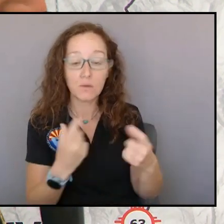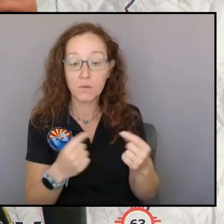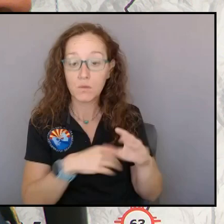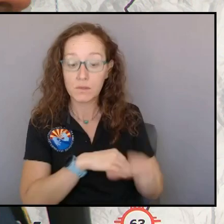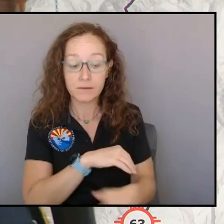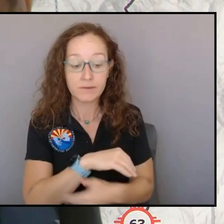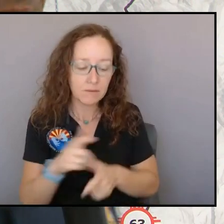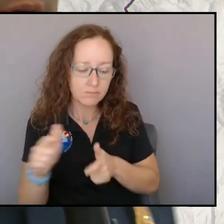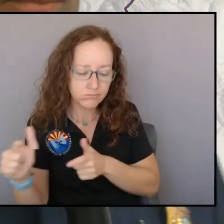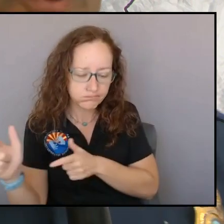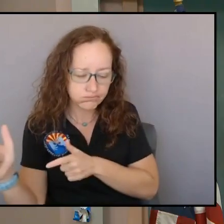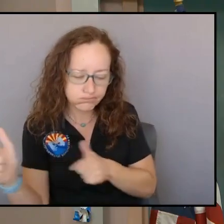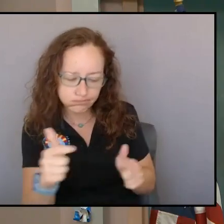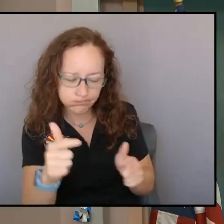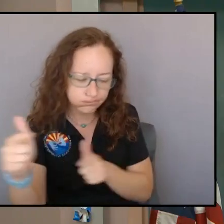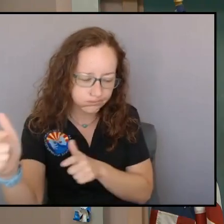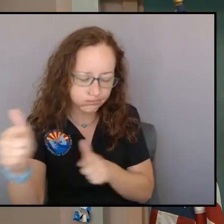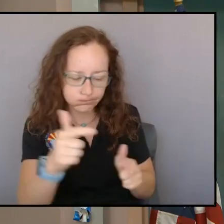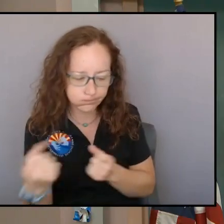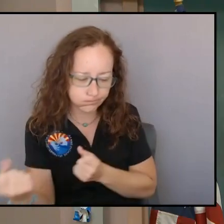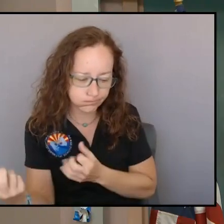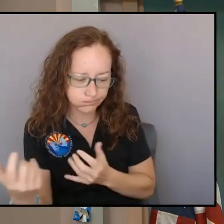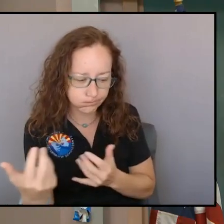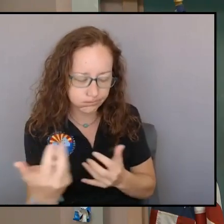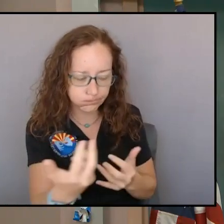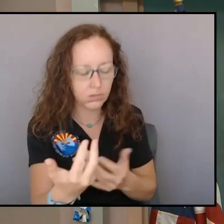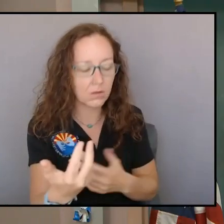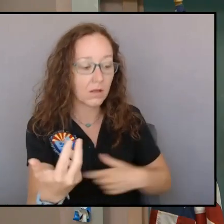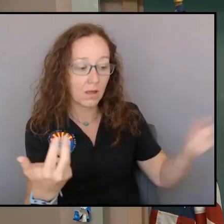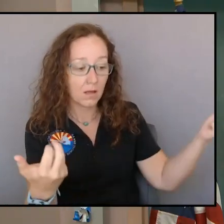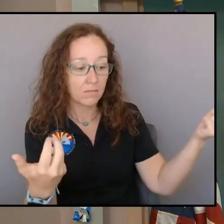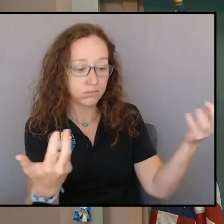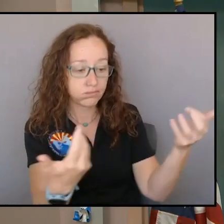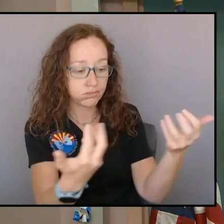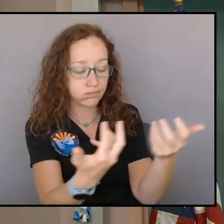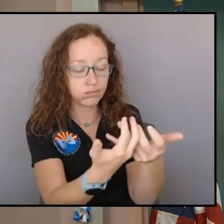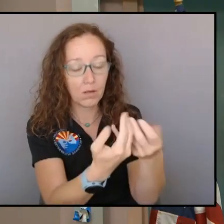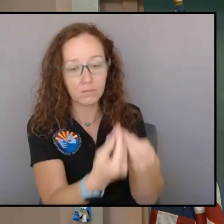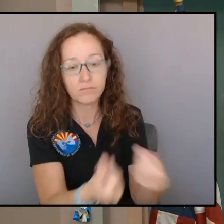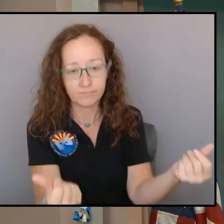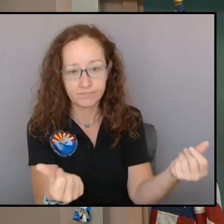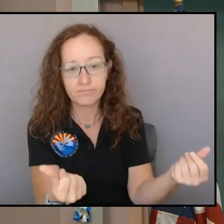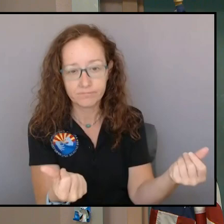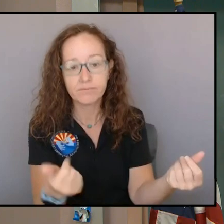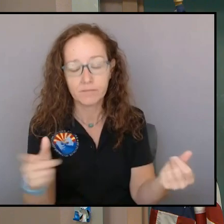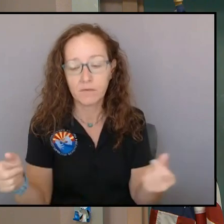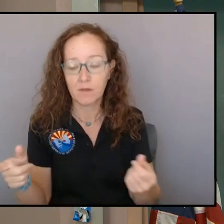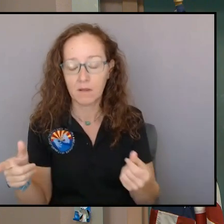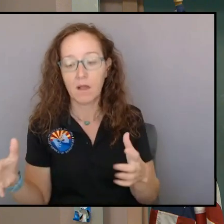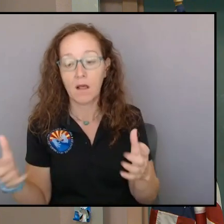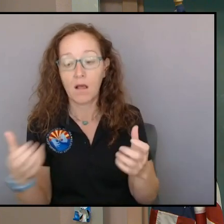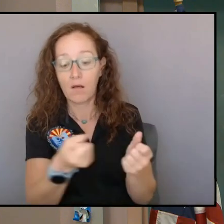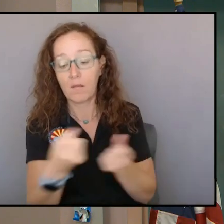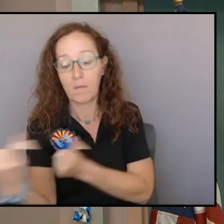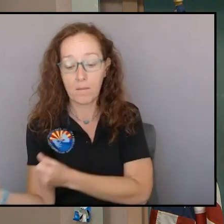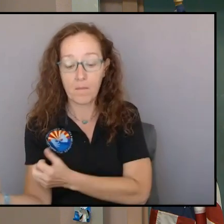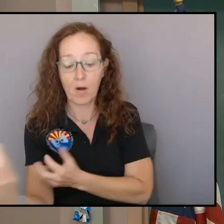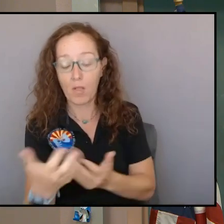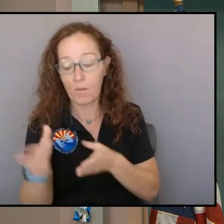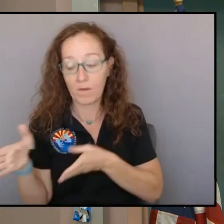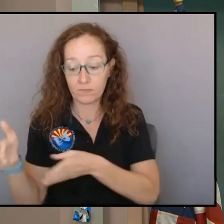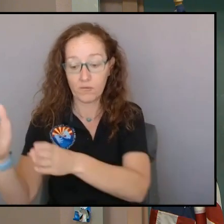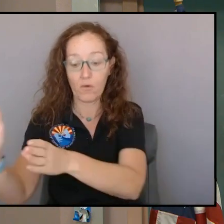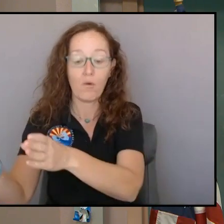and tie it into all of our improved road systems. So that way we can completely mop this up, which is get in 300 feet in,